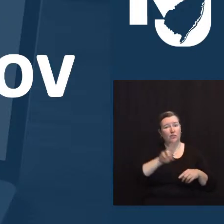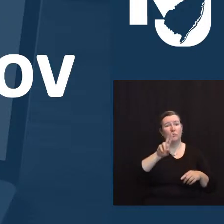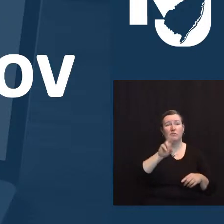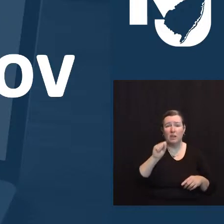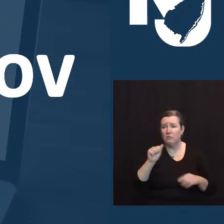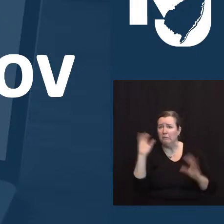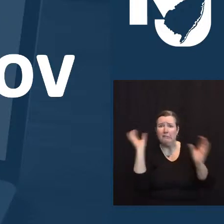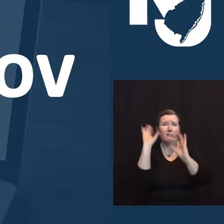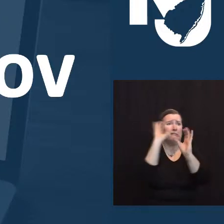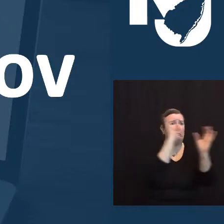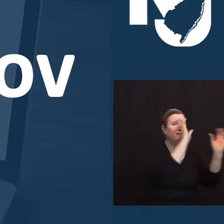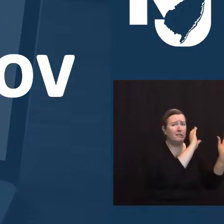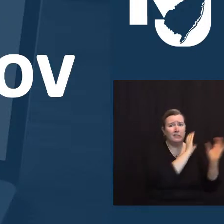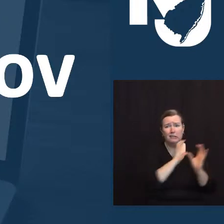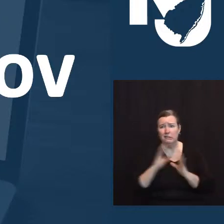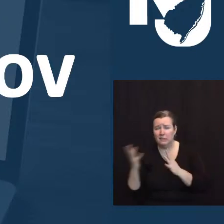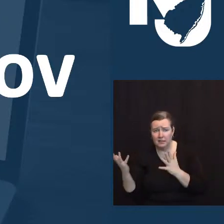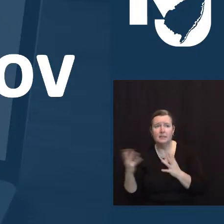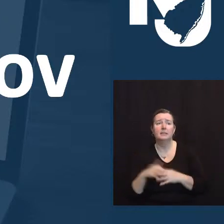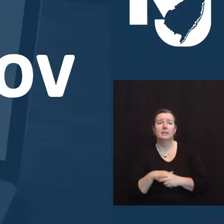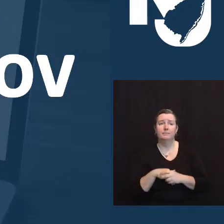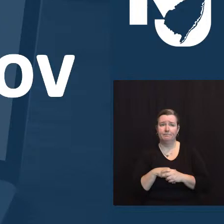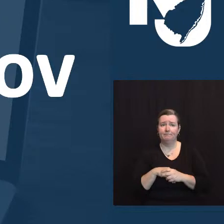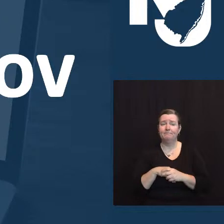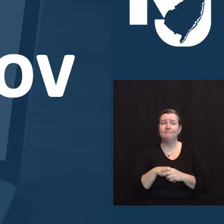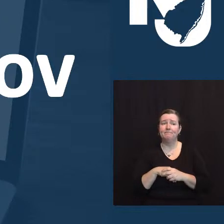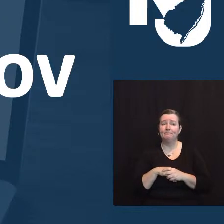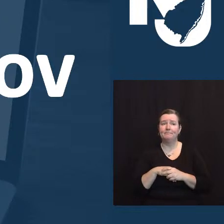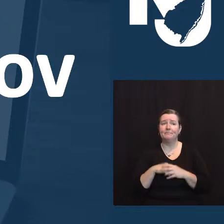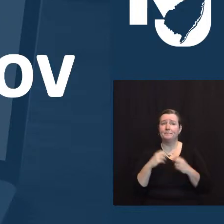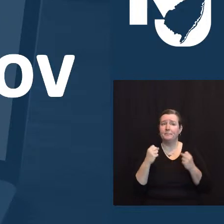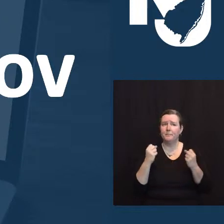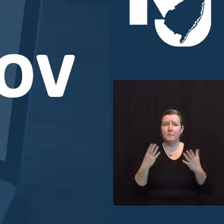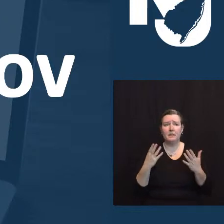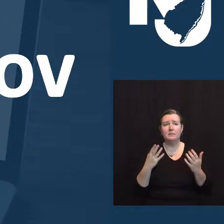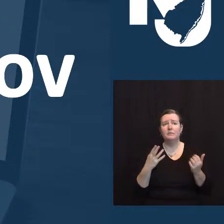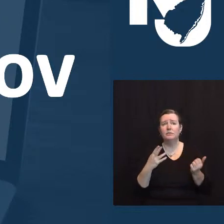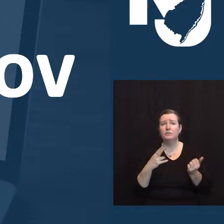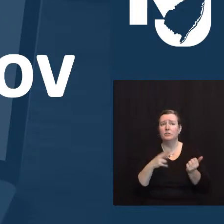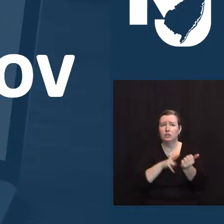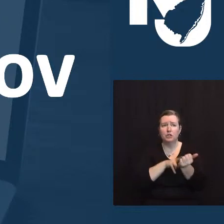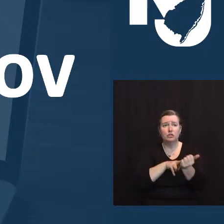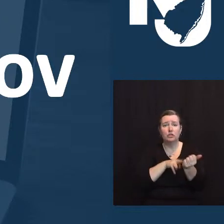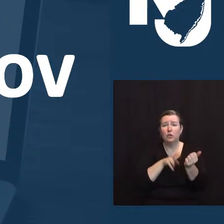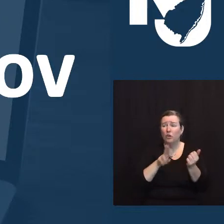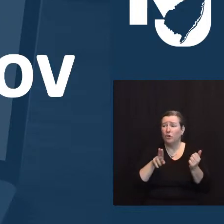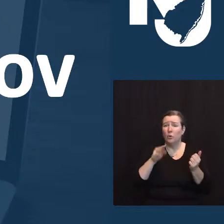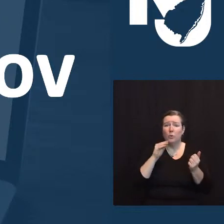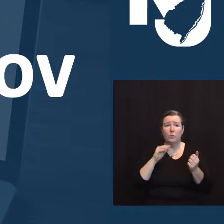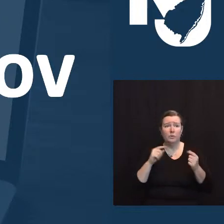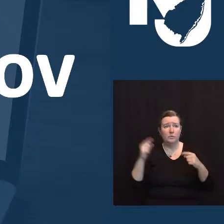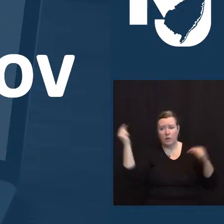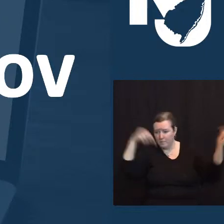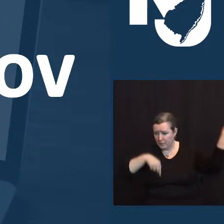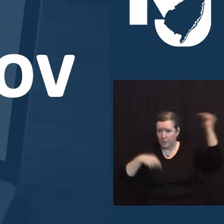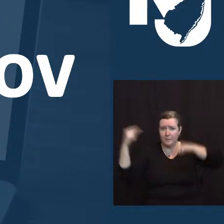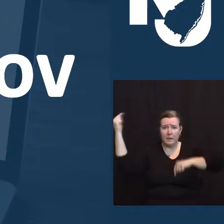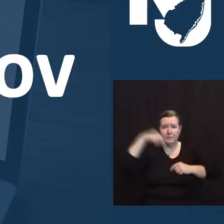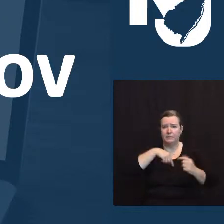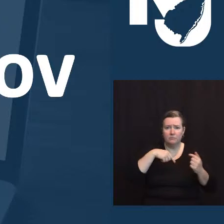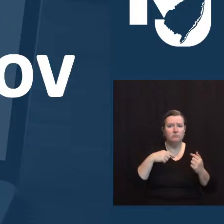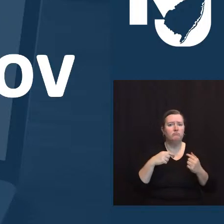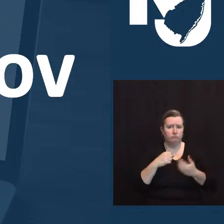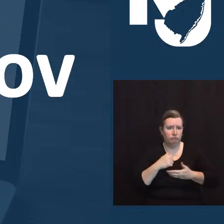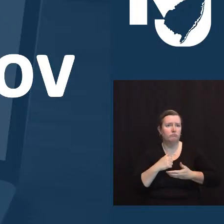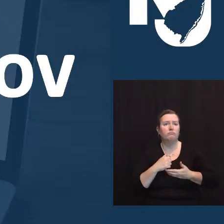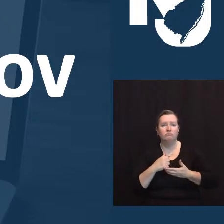we were also lifted by the response of nurses from across the nation, and in some cases from outside our nation, who flew to us to offer their